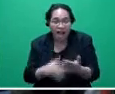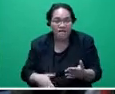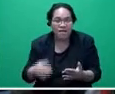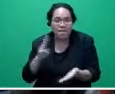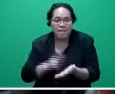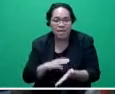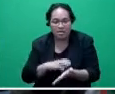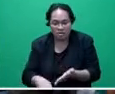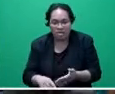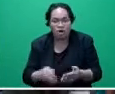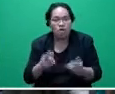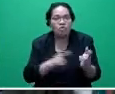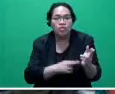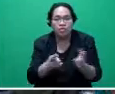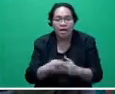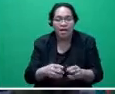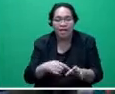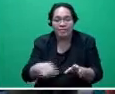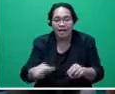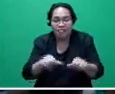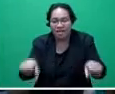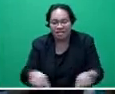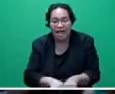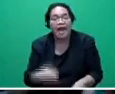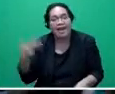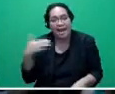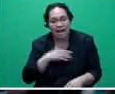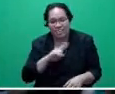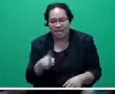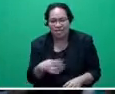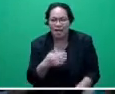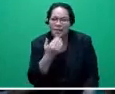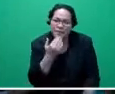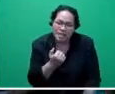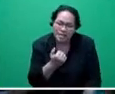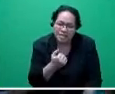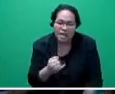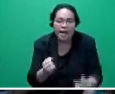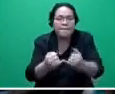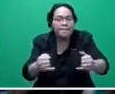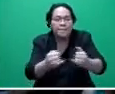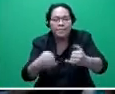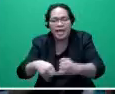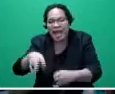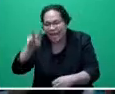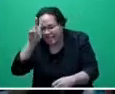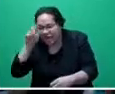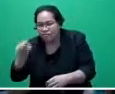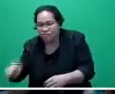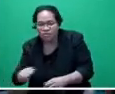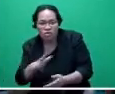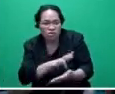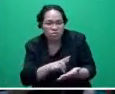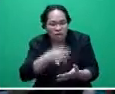500,000. And rural outer island agriculture program, 900,000. Please, maritime islands, Kandavu, Matuku, Lau,